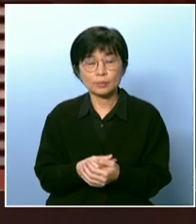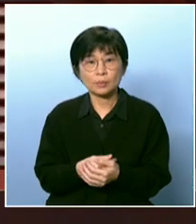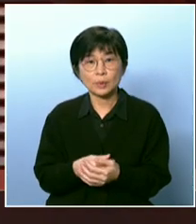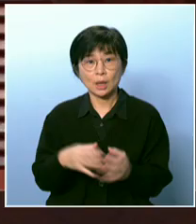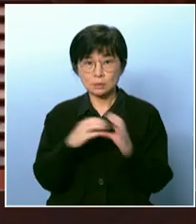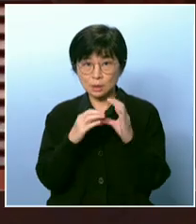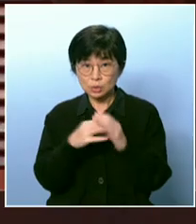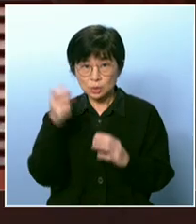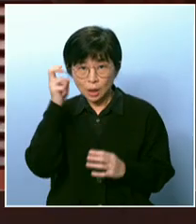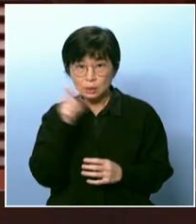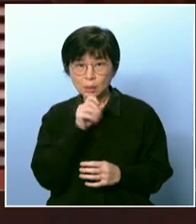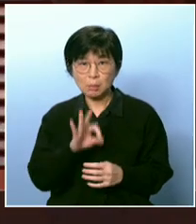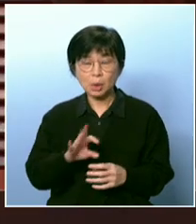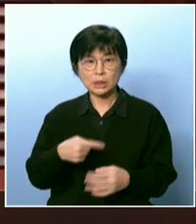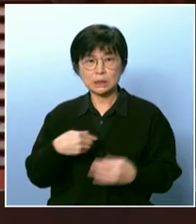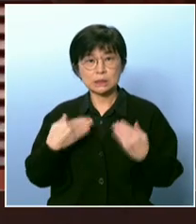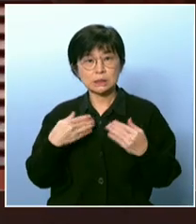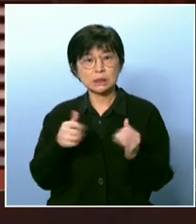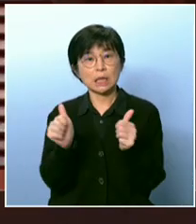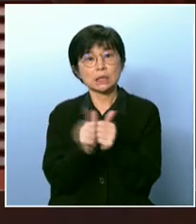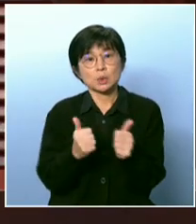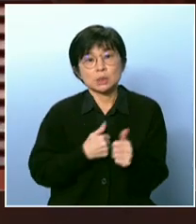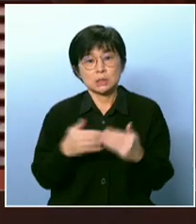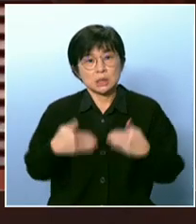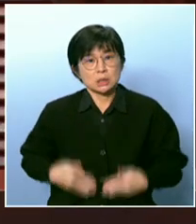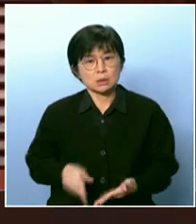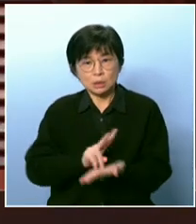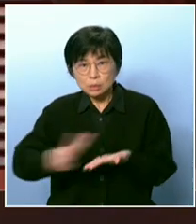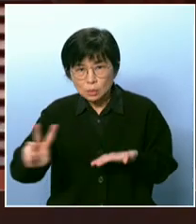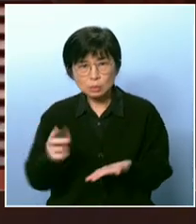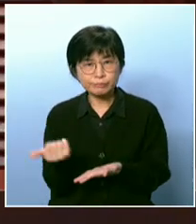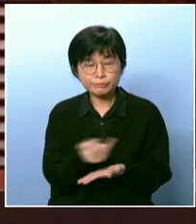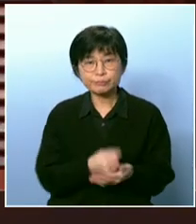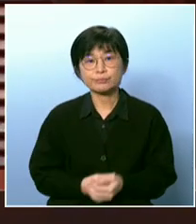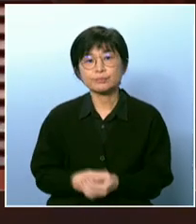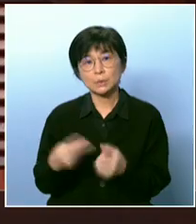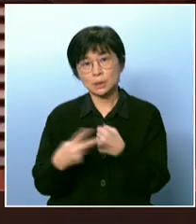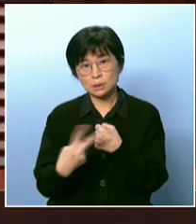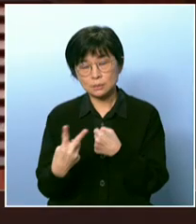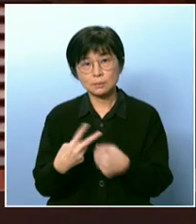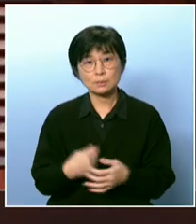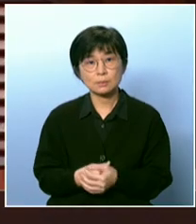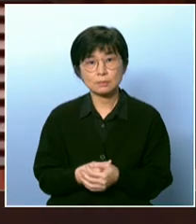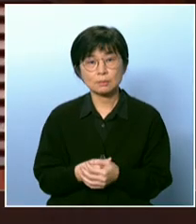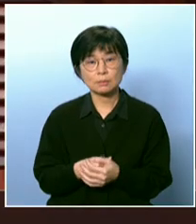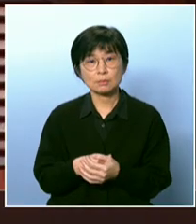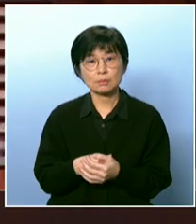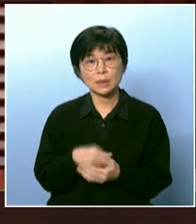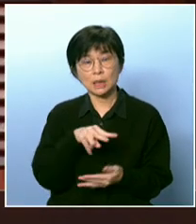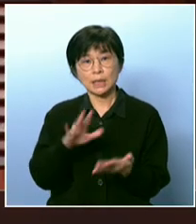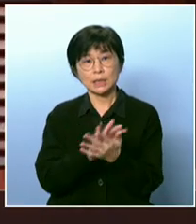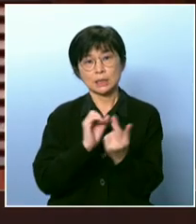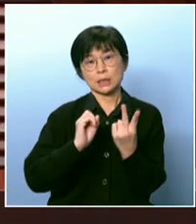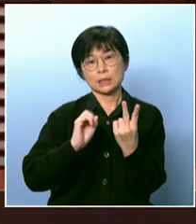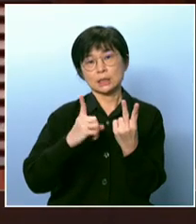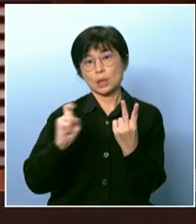certain requirements. For other operators, there are different requirements. So does the Social Welfare Department